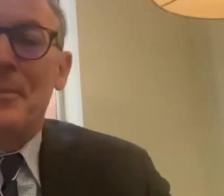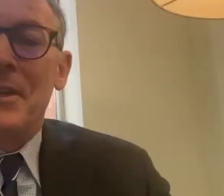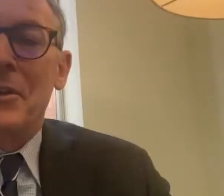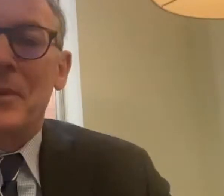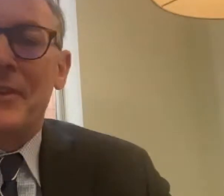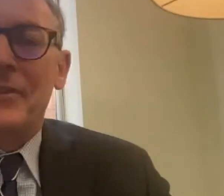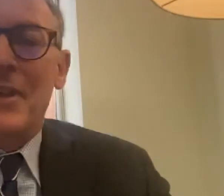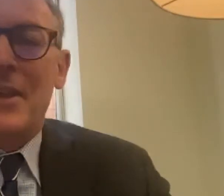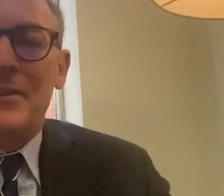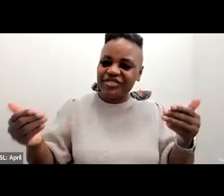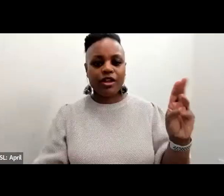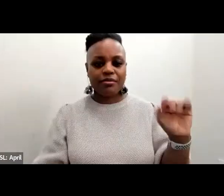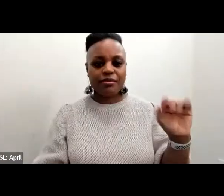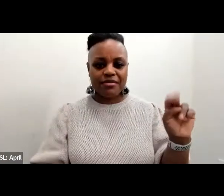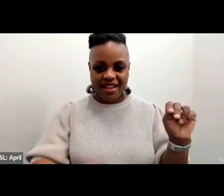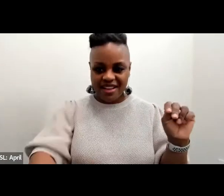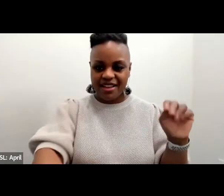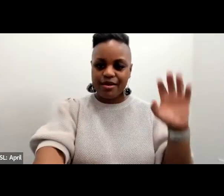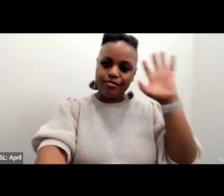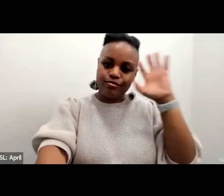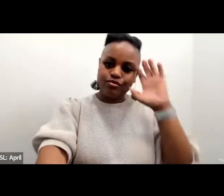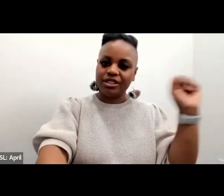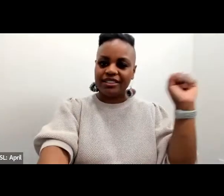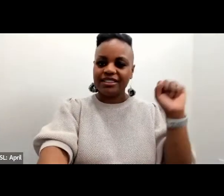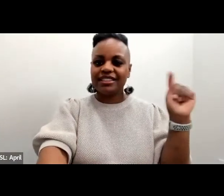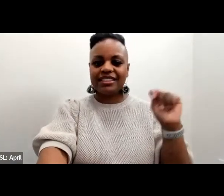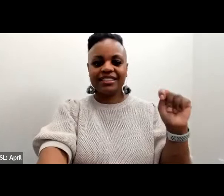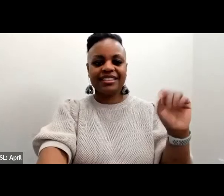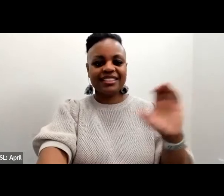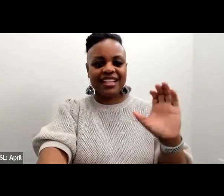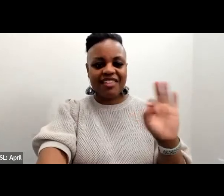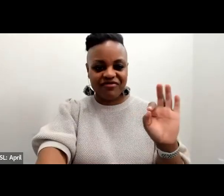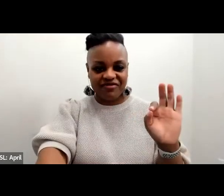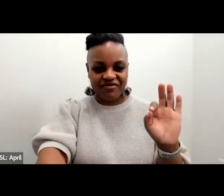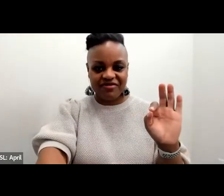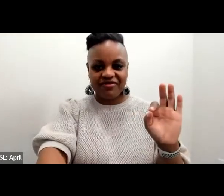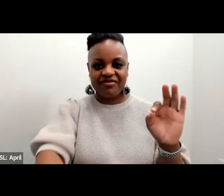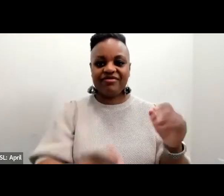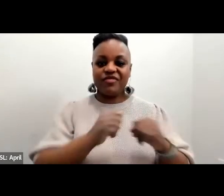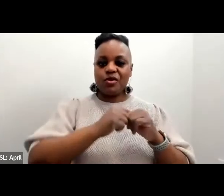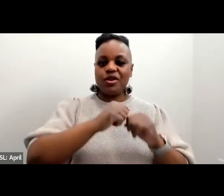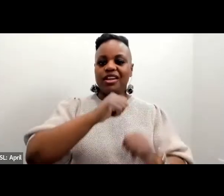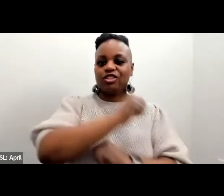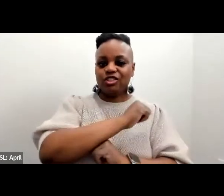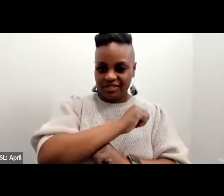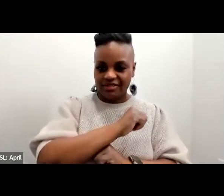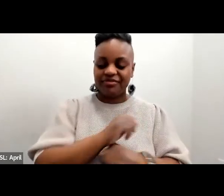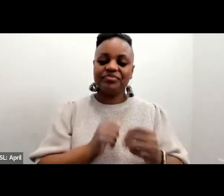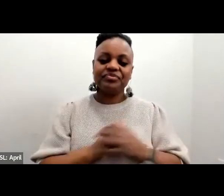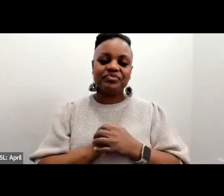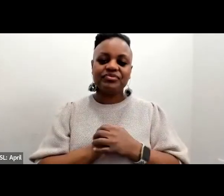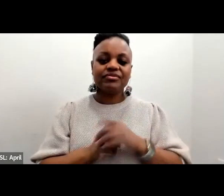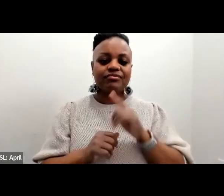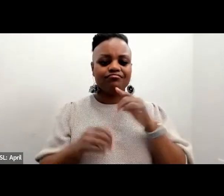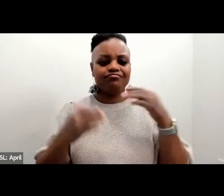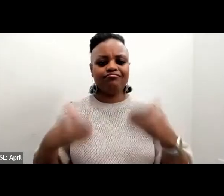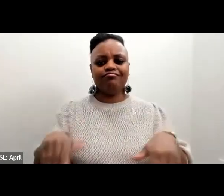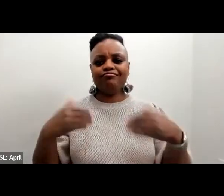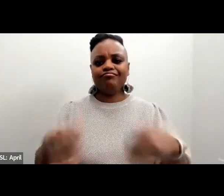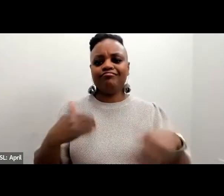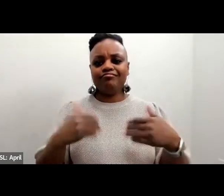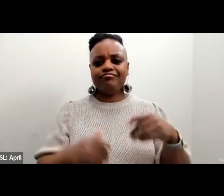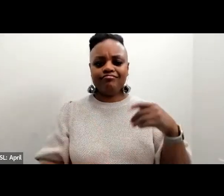you not familiar with the Century Foundation, we are a progressive, independent think tank that conducts research, develops